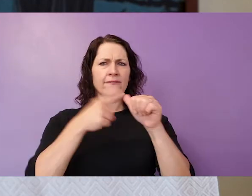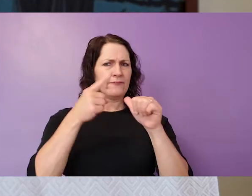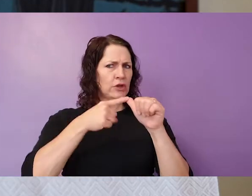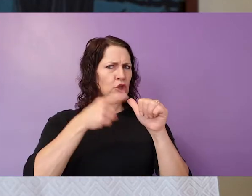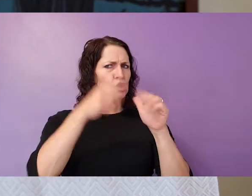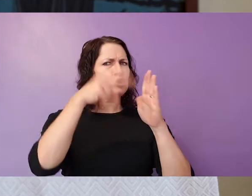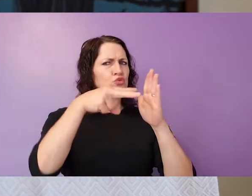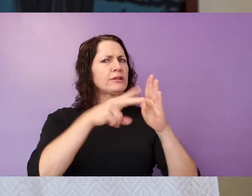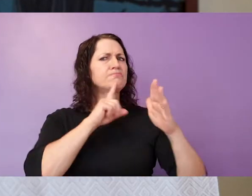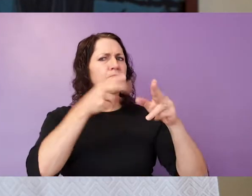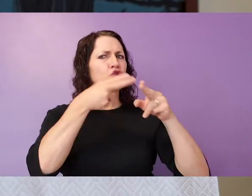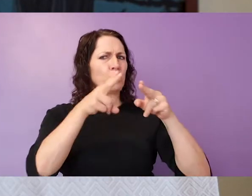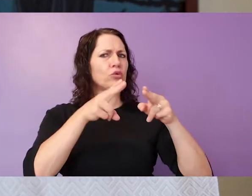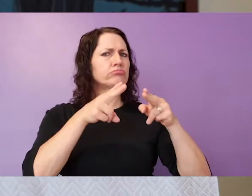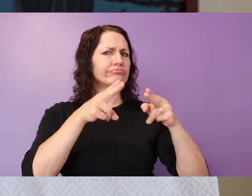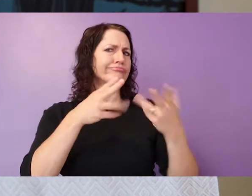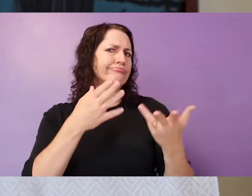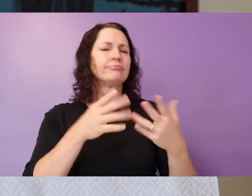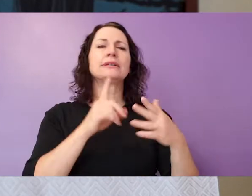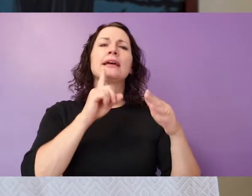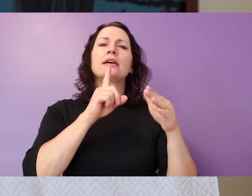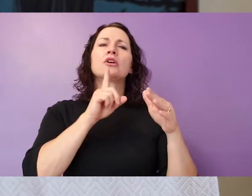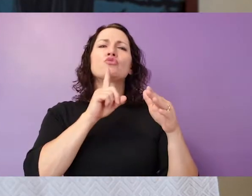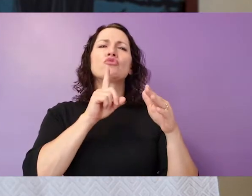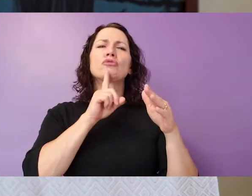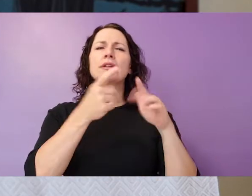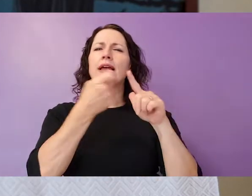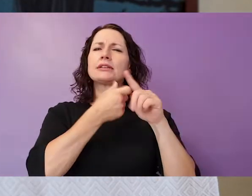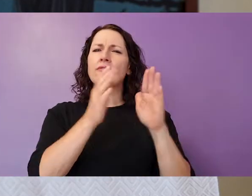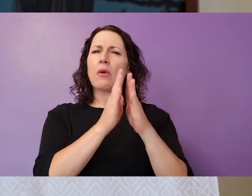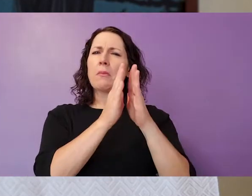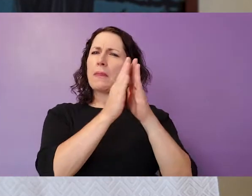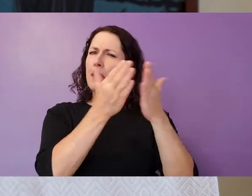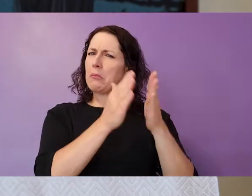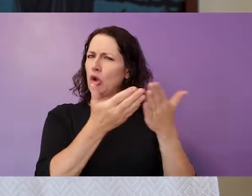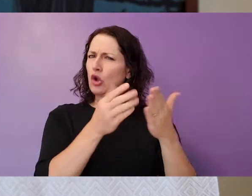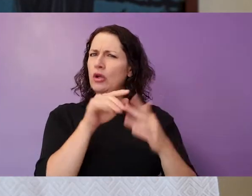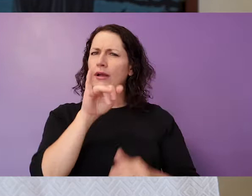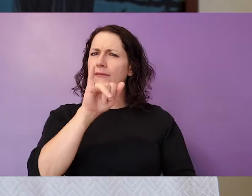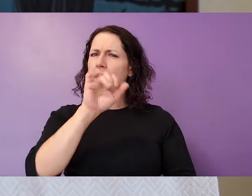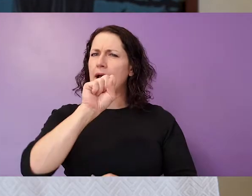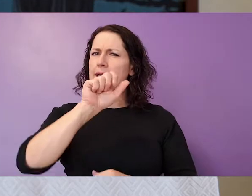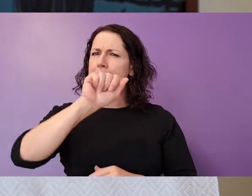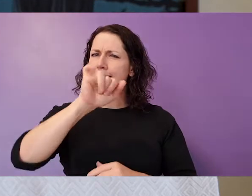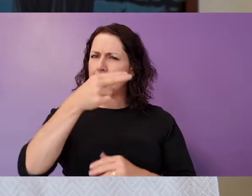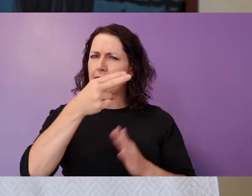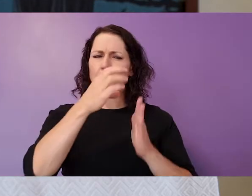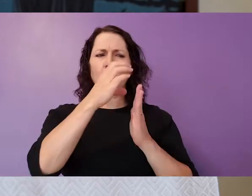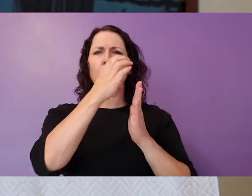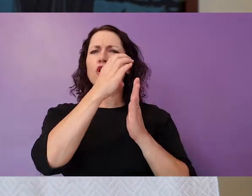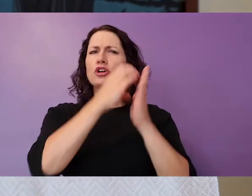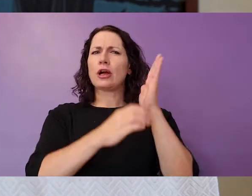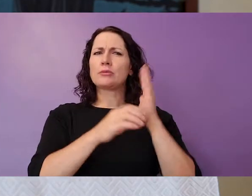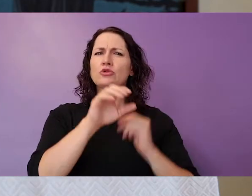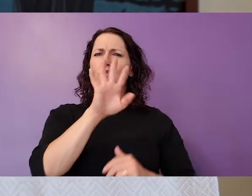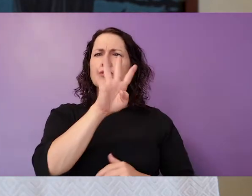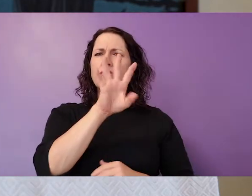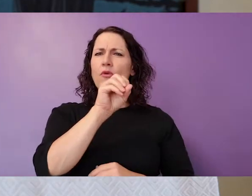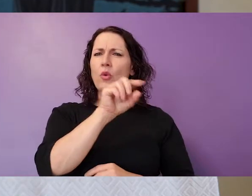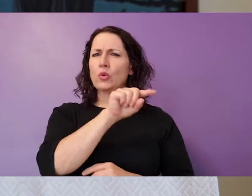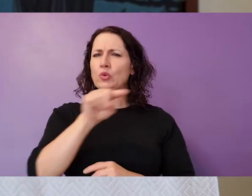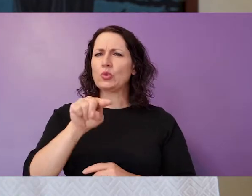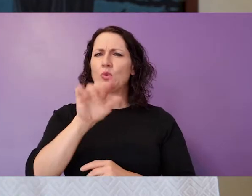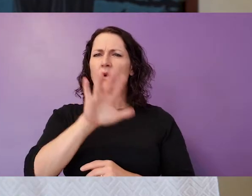The first reading is rather short. It's the end of the Book of Consolation, chapters 40 to